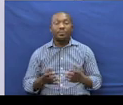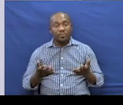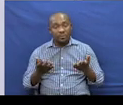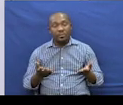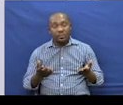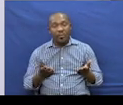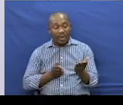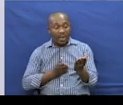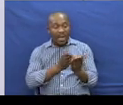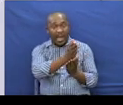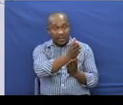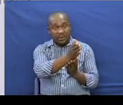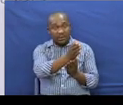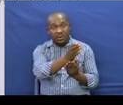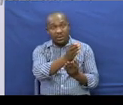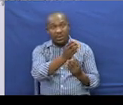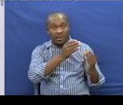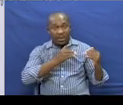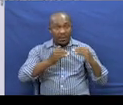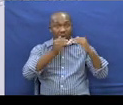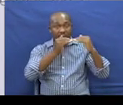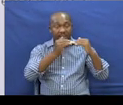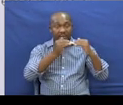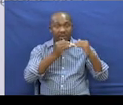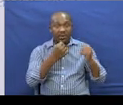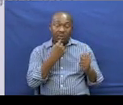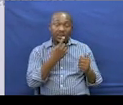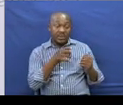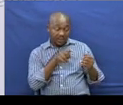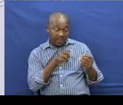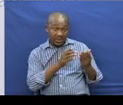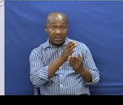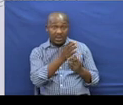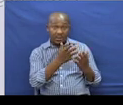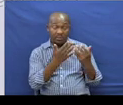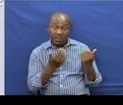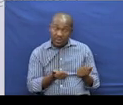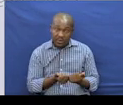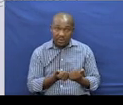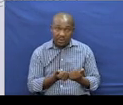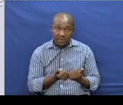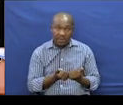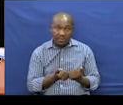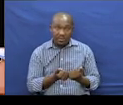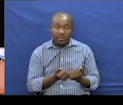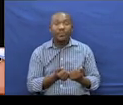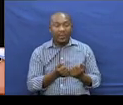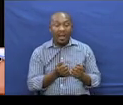So direct democracy is called direct. It is called the direct democracy simply